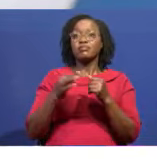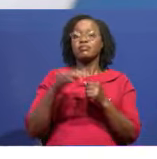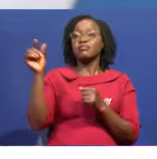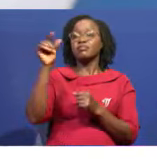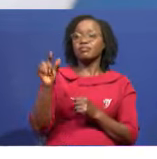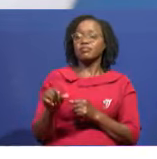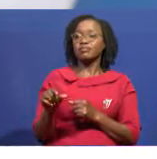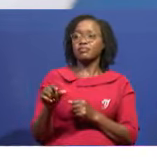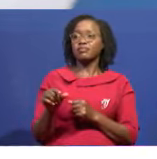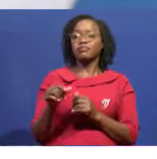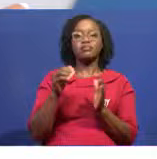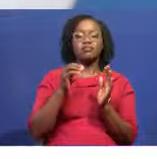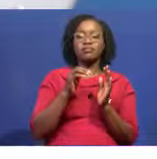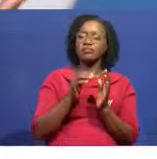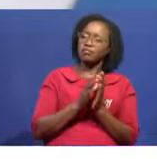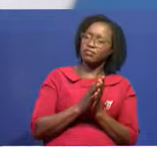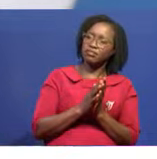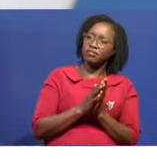regions. We are in